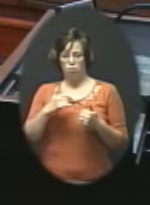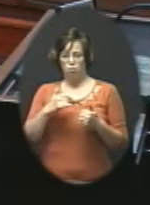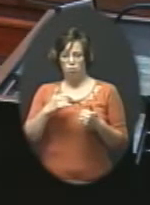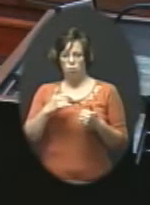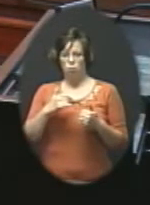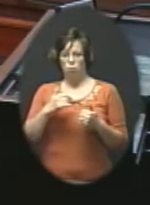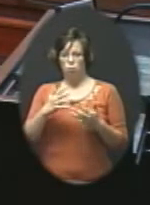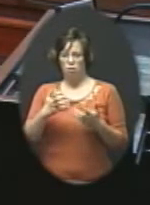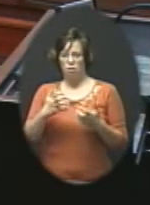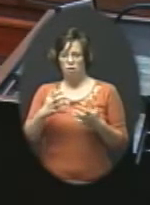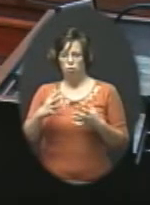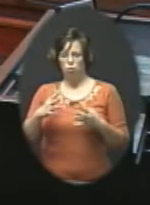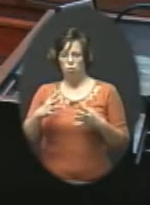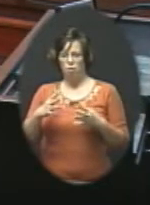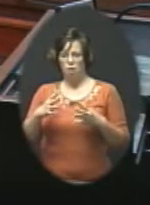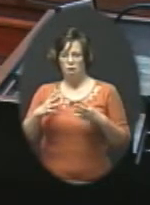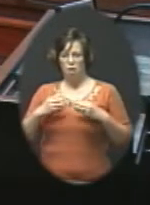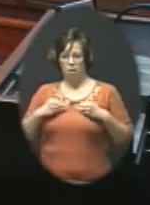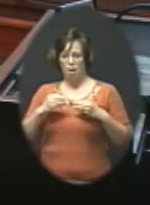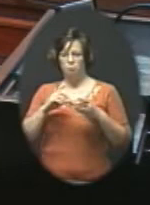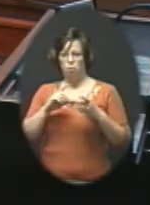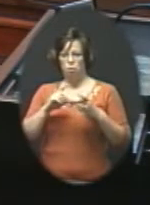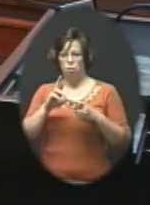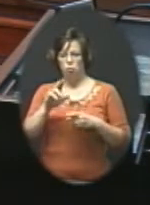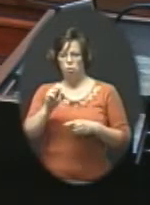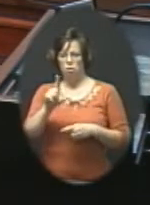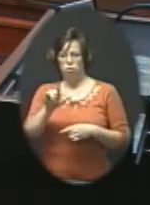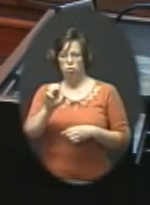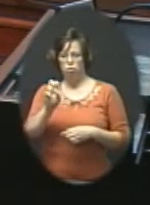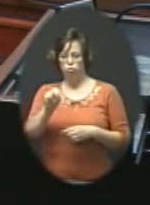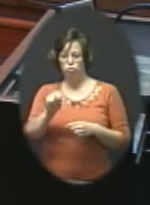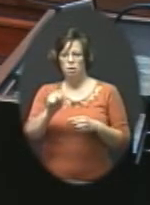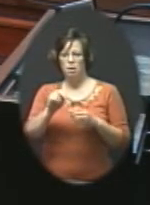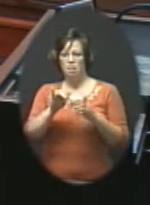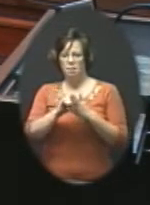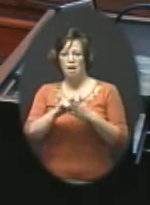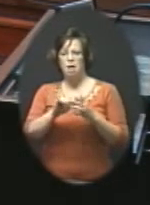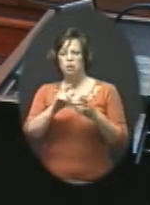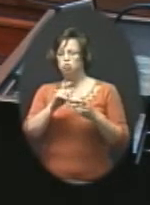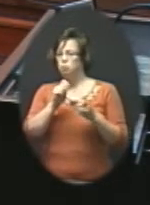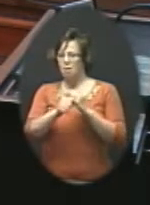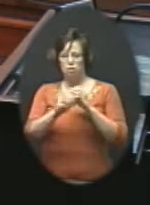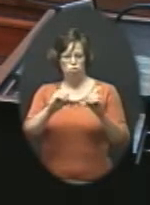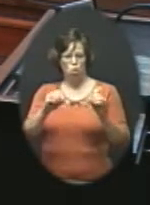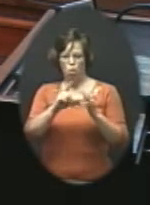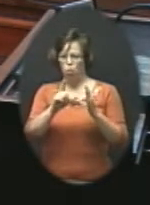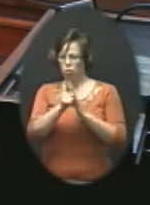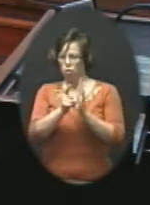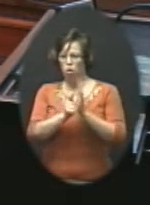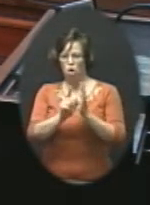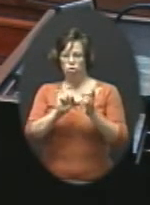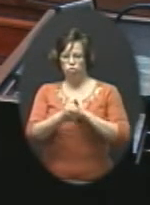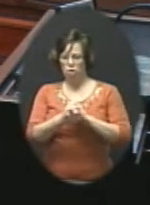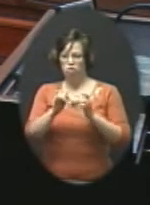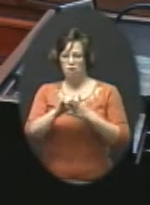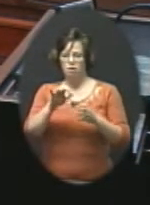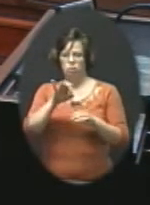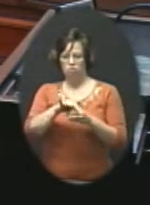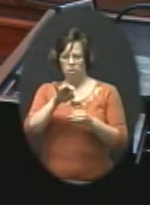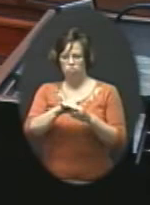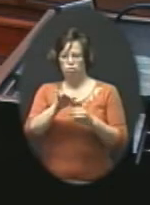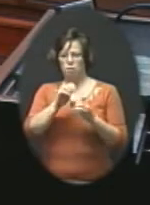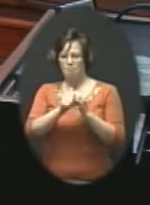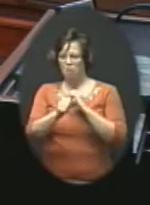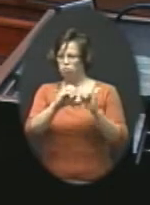to adopt the resolution that calls upon the Kansas State Legislature to pass no law changing the election cycle for local Board of Education and to pass no